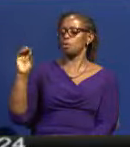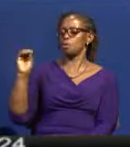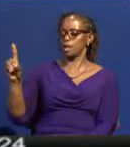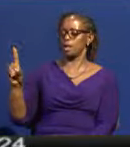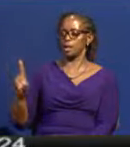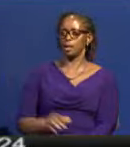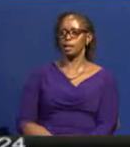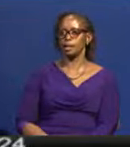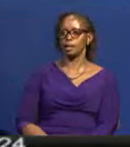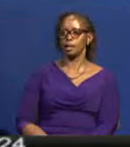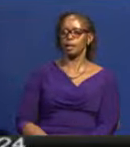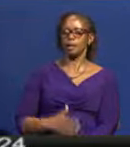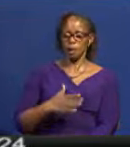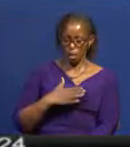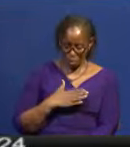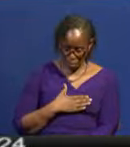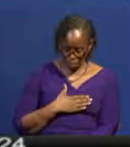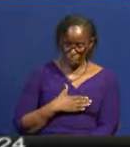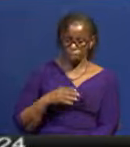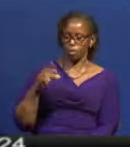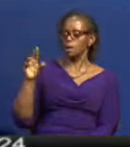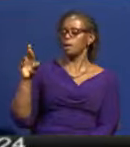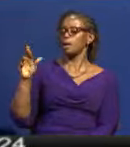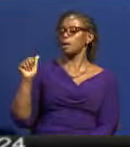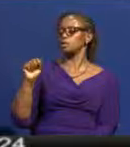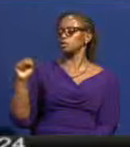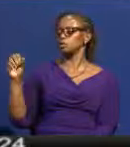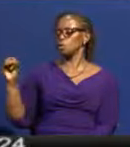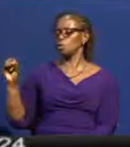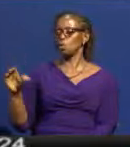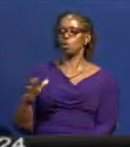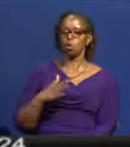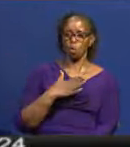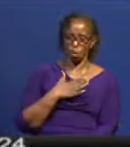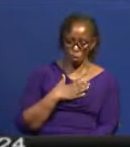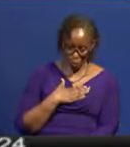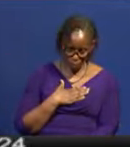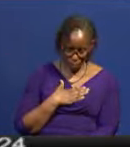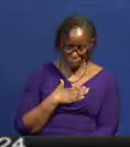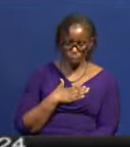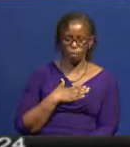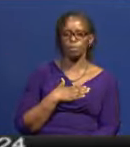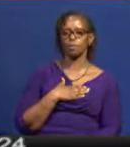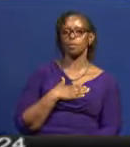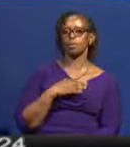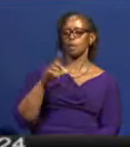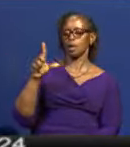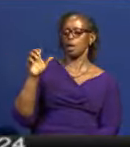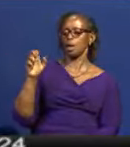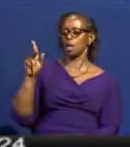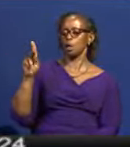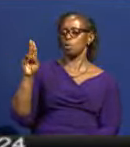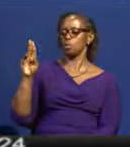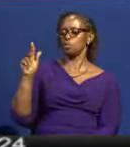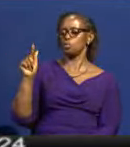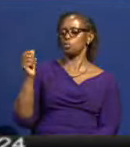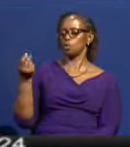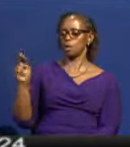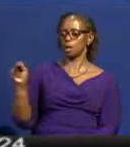KPLC, Honorable Dido Raso, Honorable Lekuton of